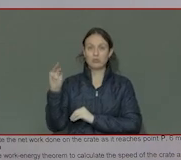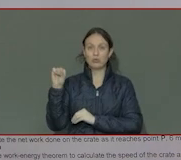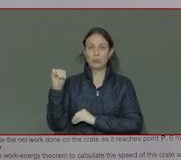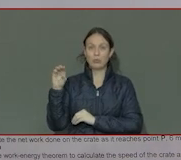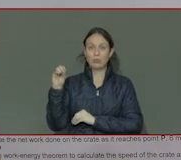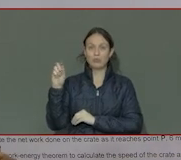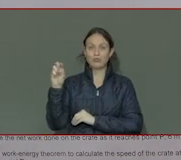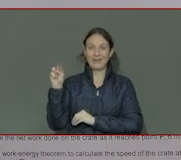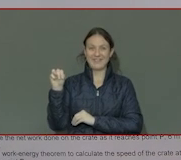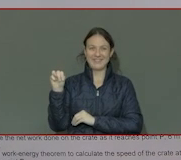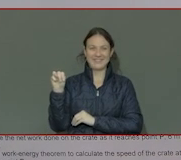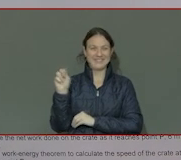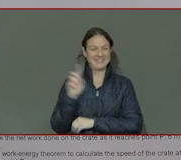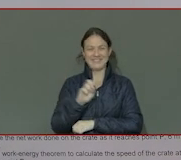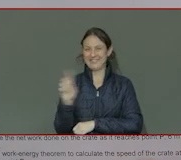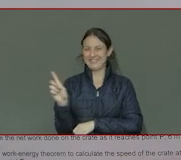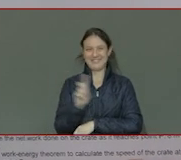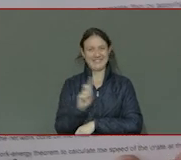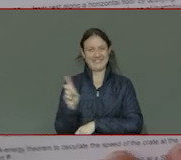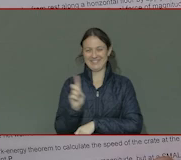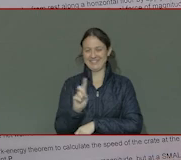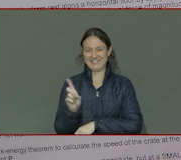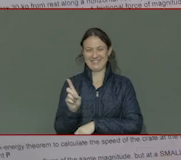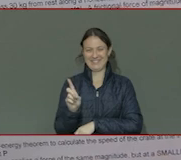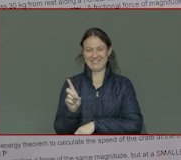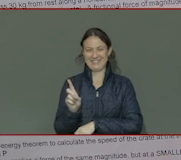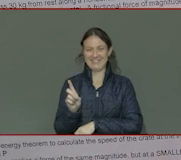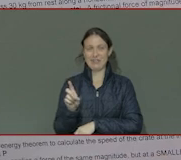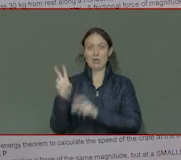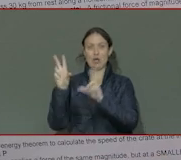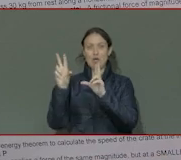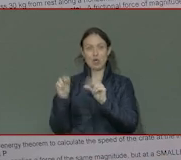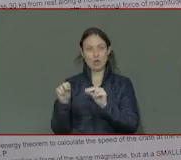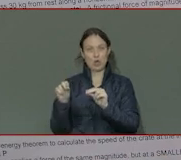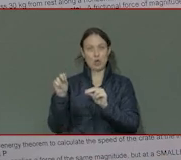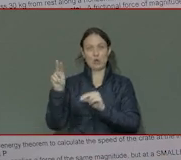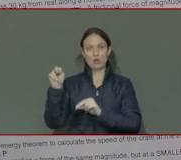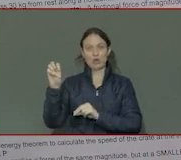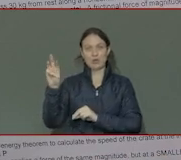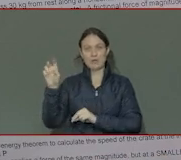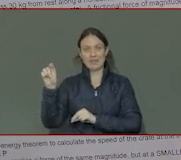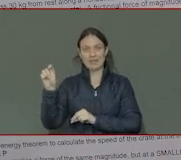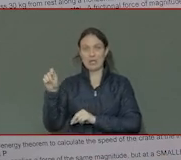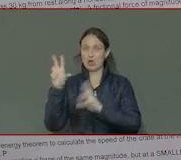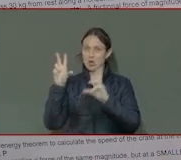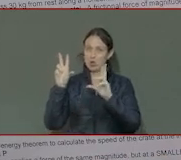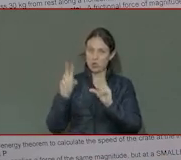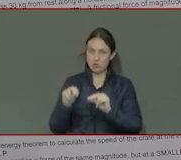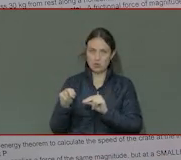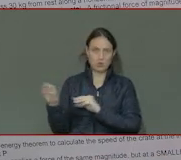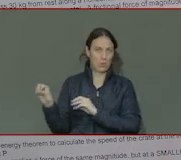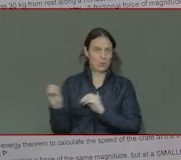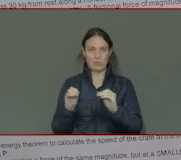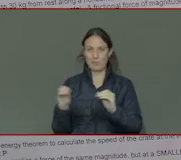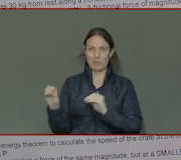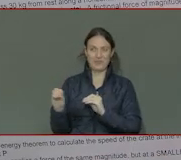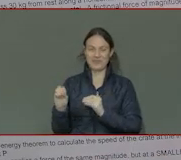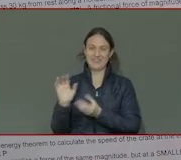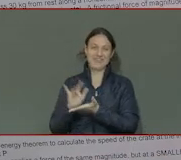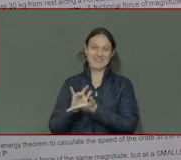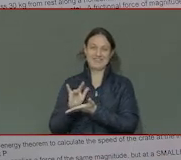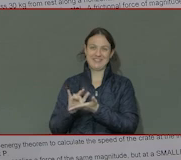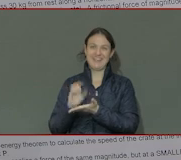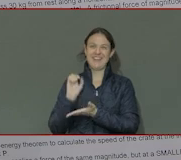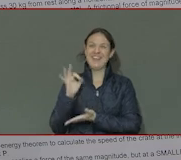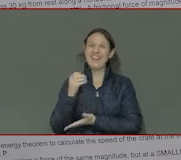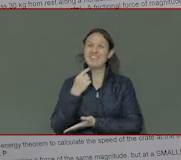Okay, so that's very important. So no Newton, no equations of motion when they say